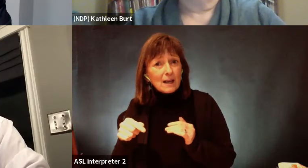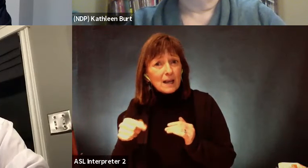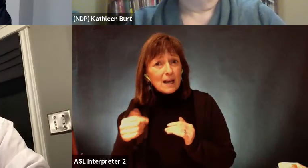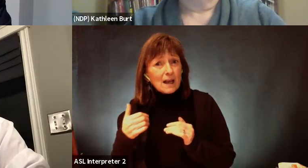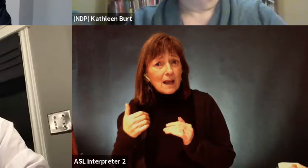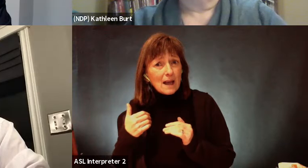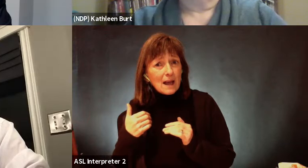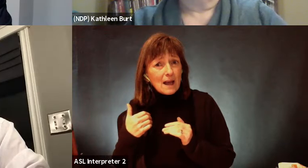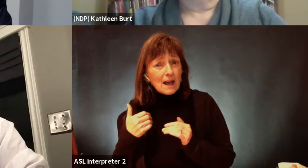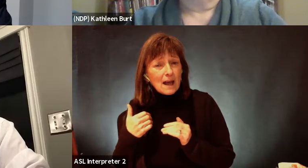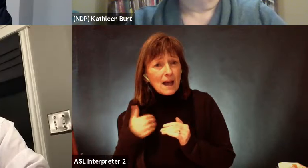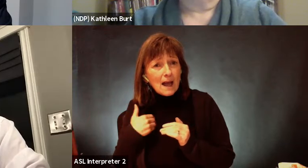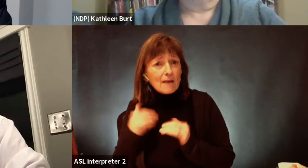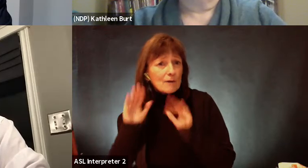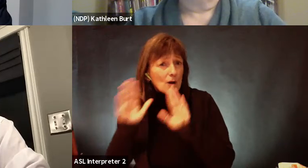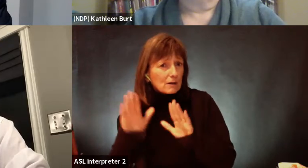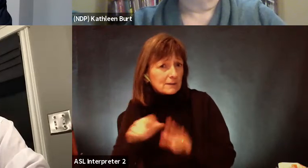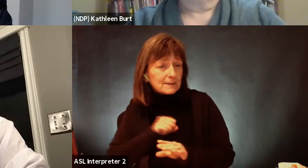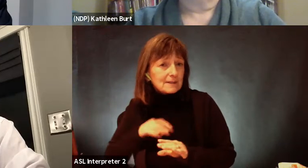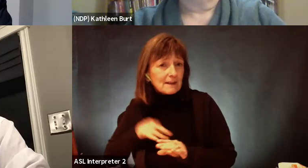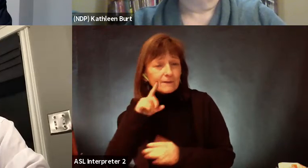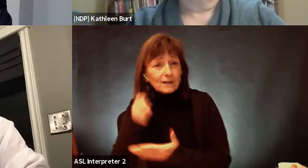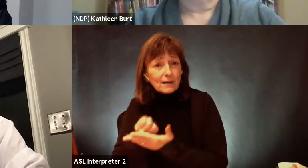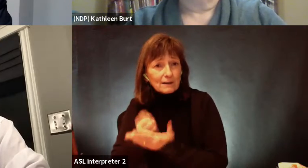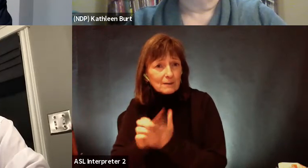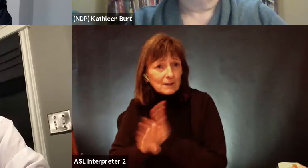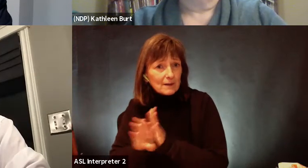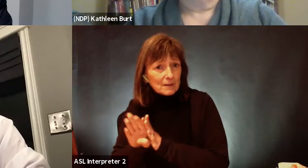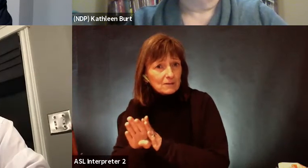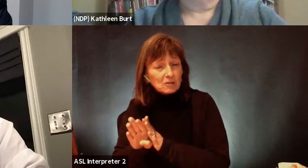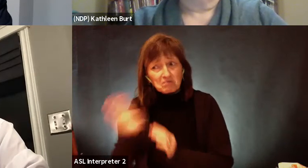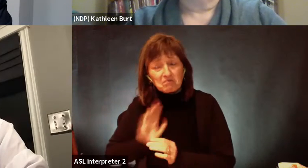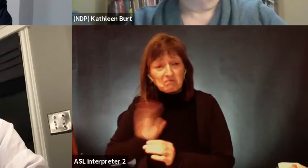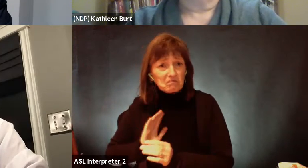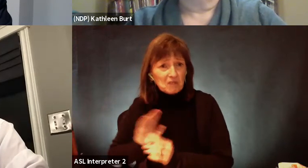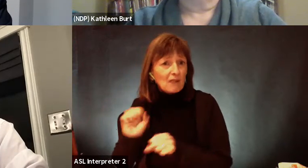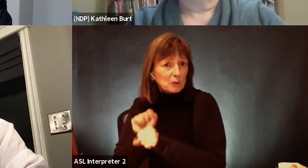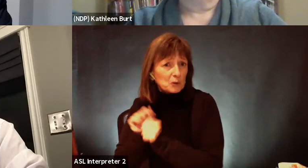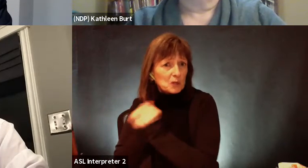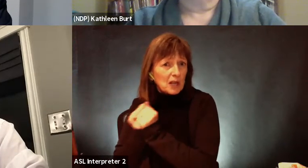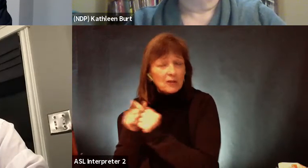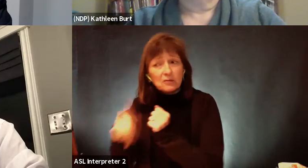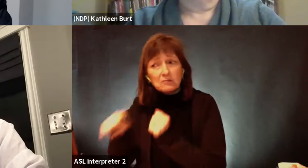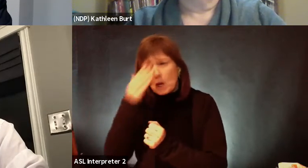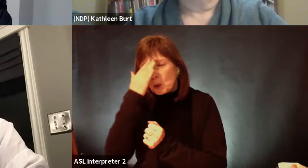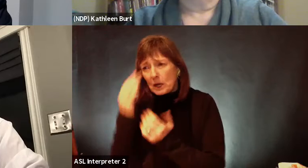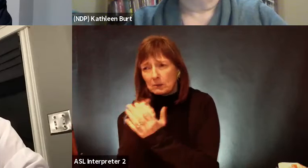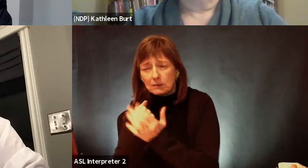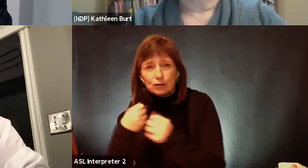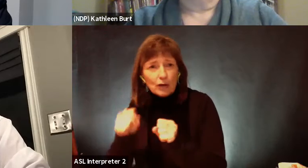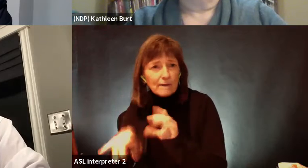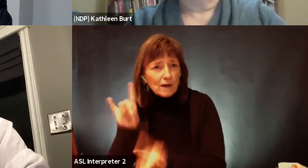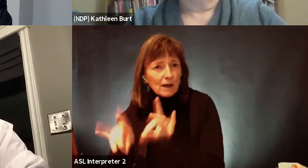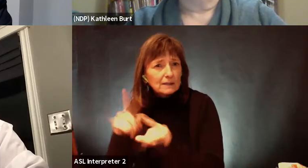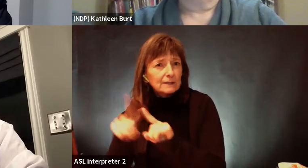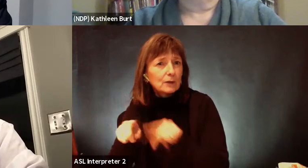economic and development planning staff. I worked with them in the past, and I know they work diligently to avail of every opportunity. But let me